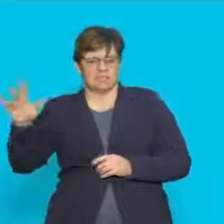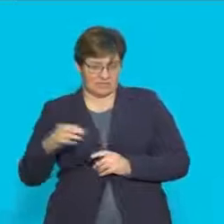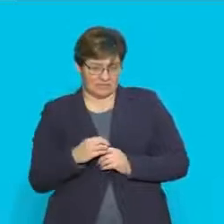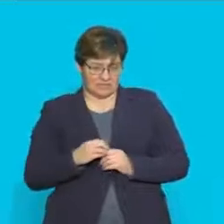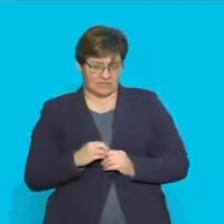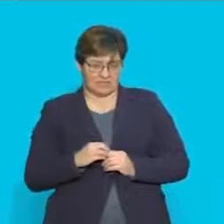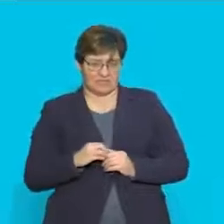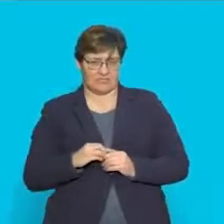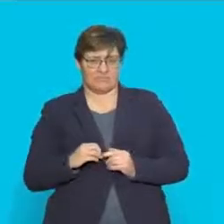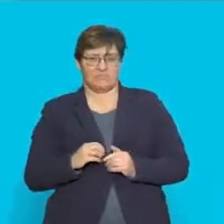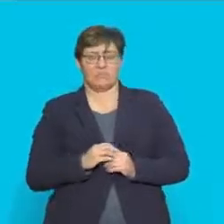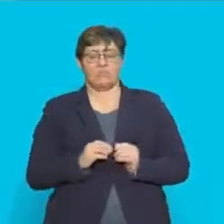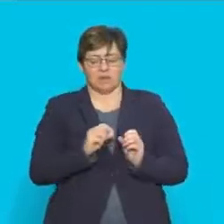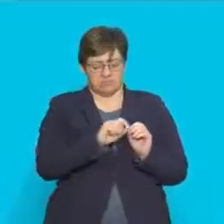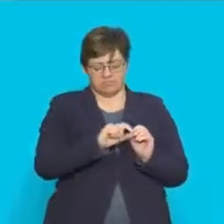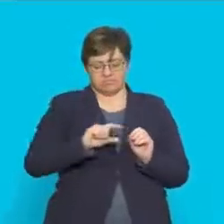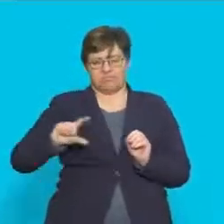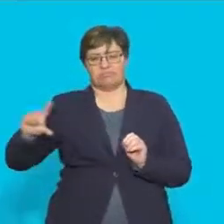see you're going up